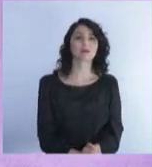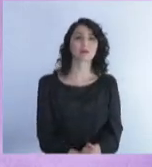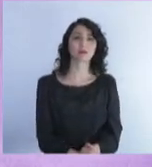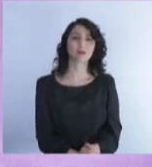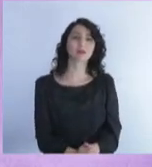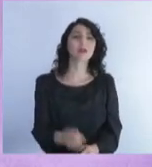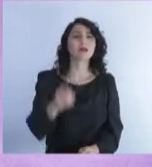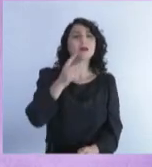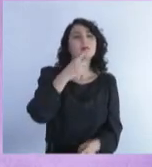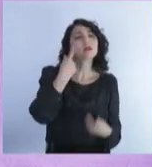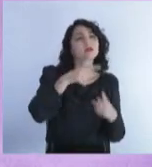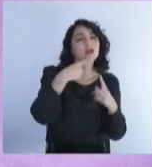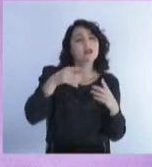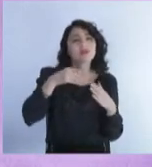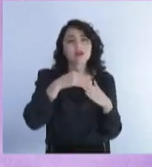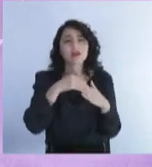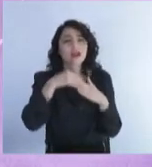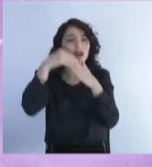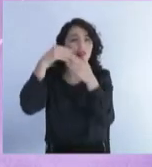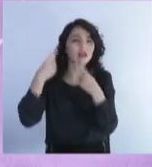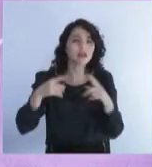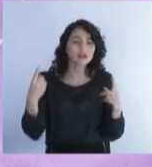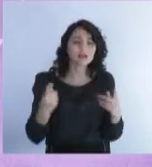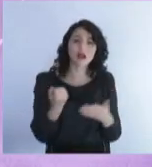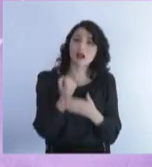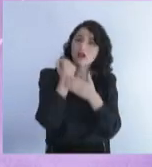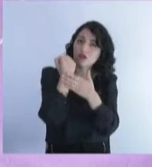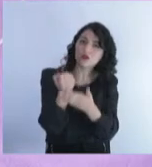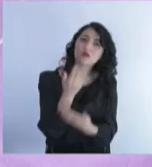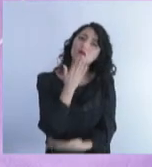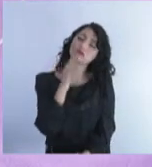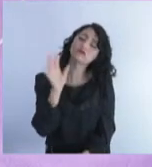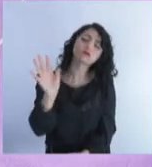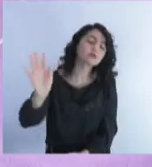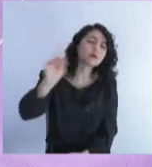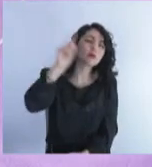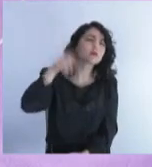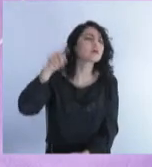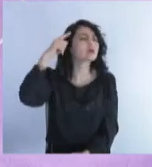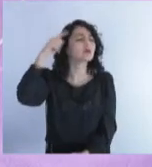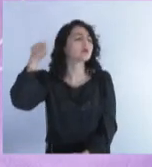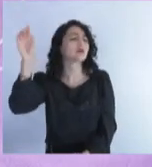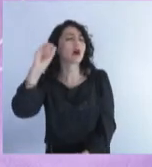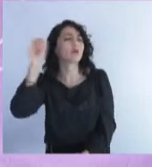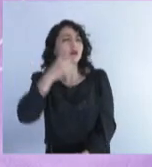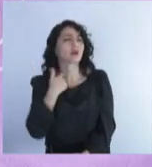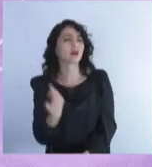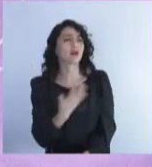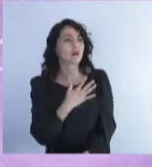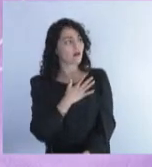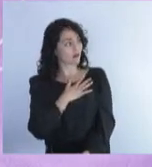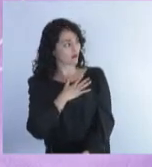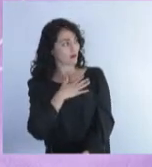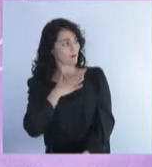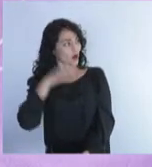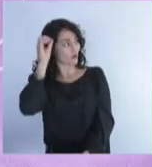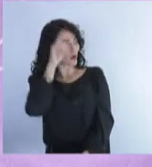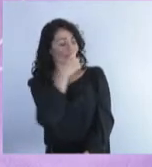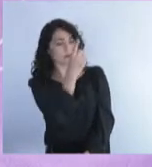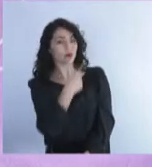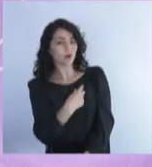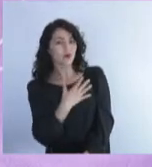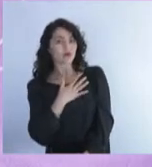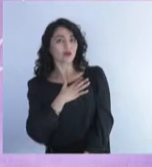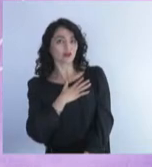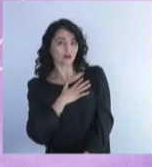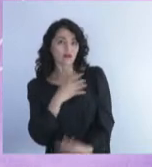if you're making a decision that affects people, get their input, ask their opinion. This also has a positive impact. But then there are